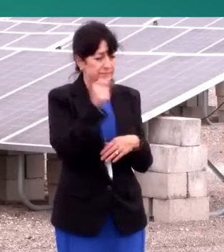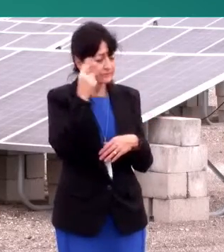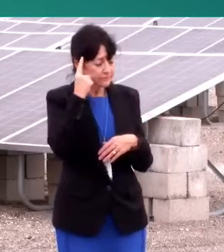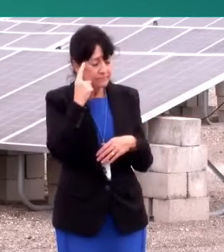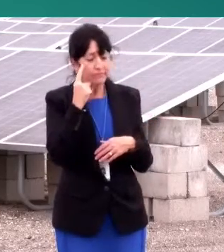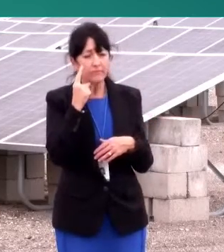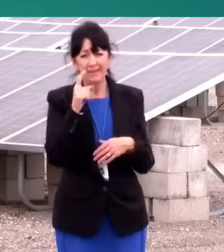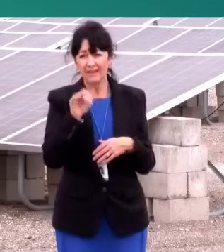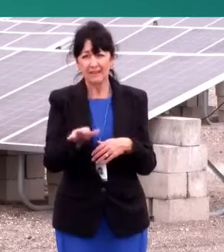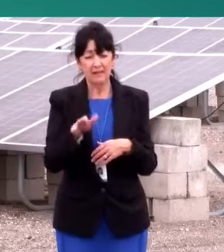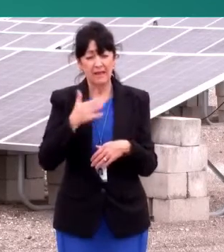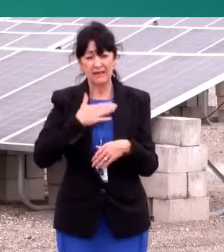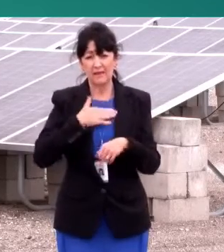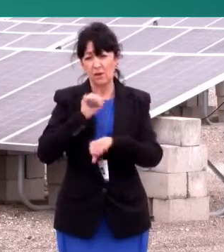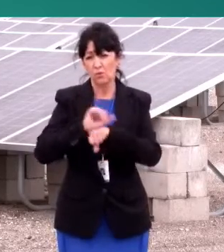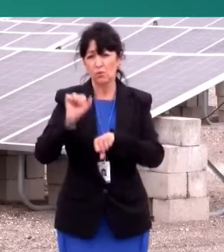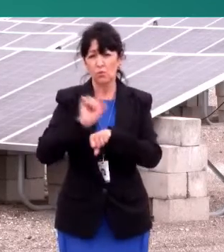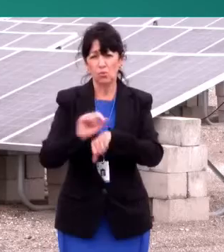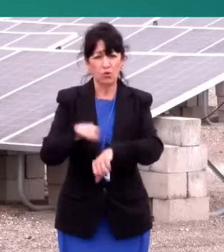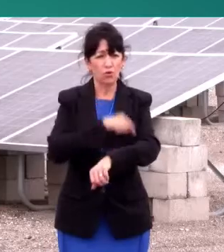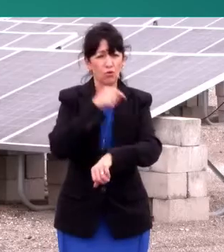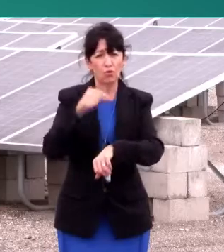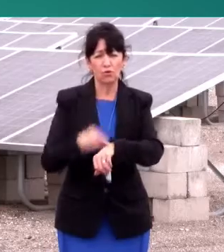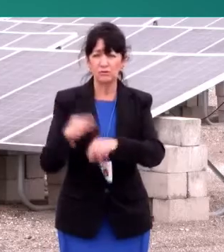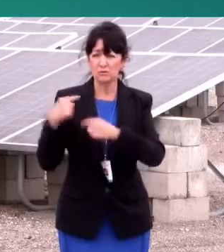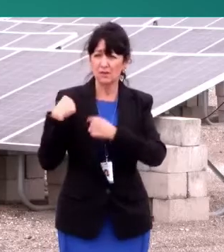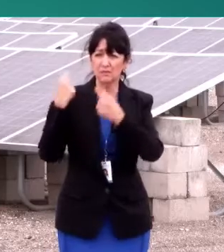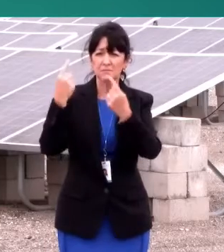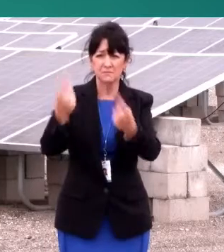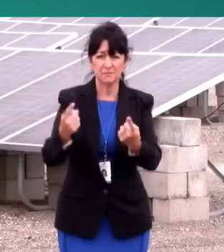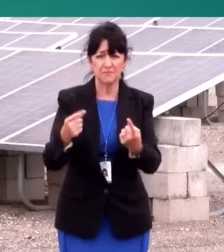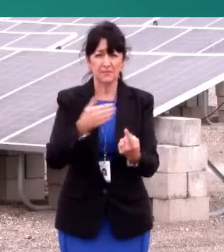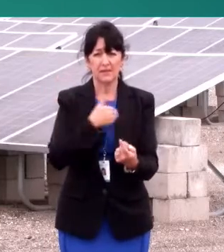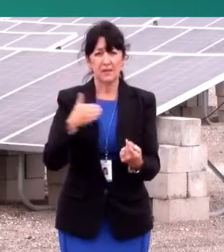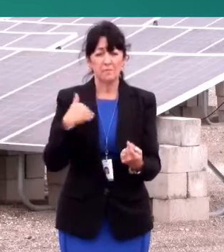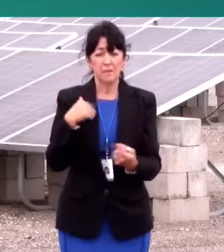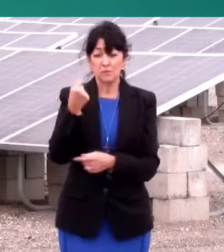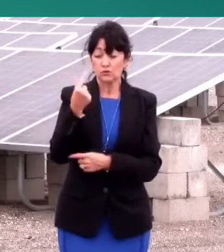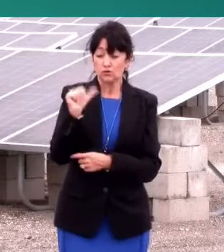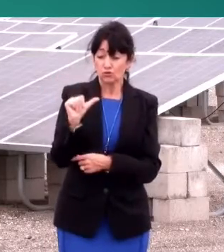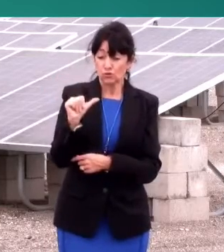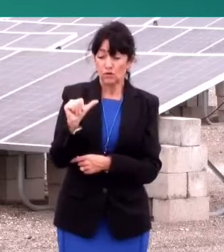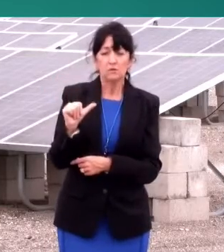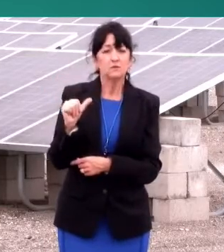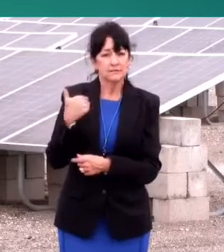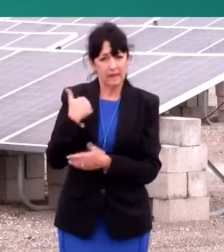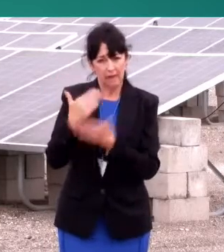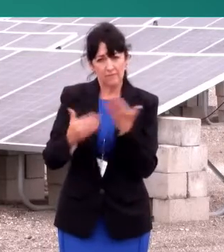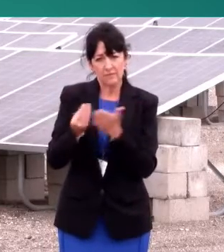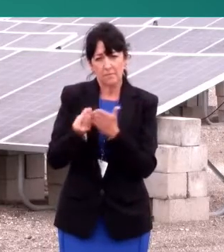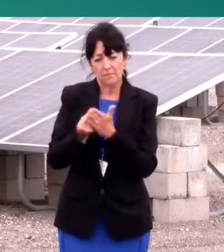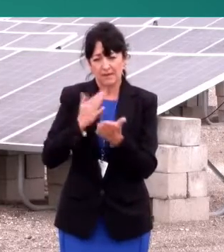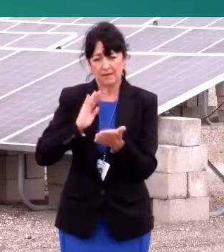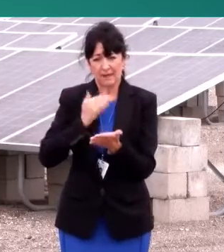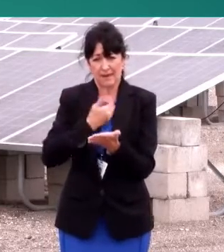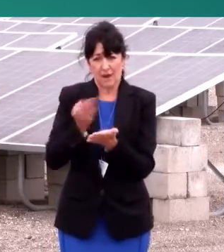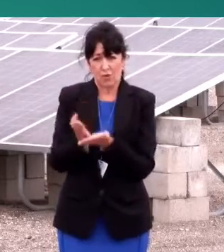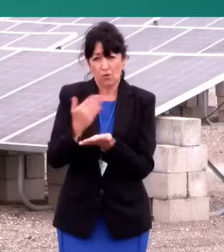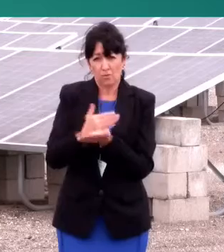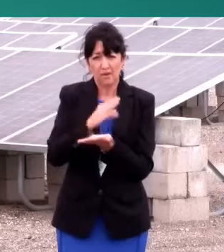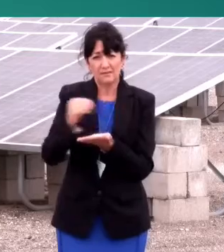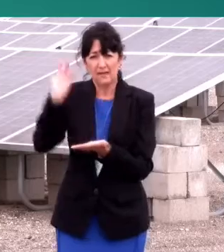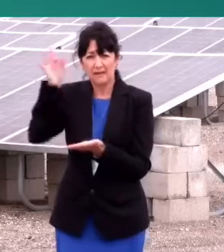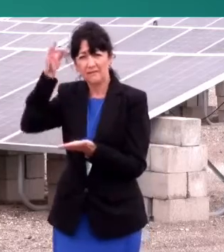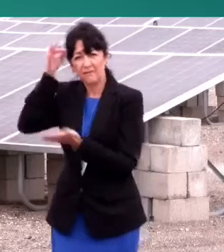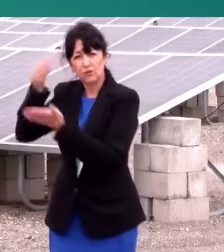effort, and as the members of the General Assembly and the governor knows, we've gotten some money in our budget. We also have a lot of federal dollars